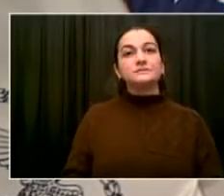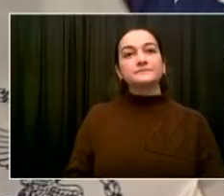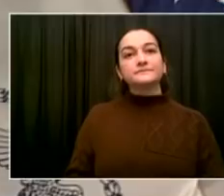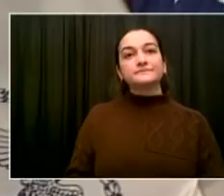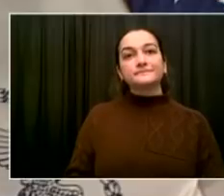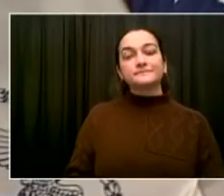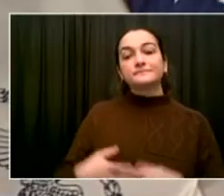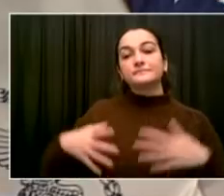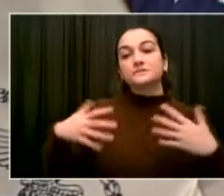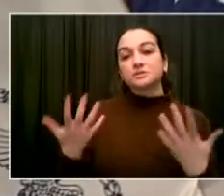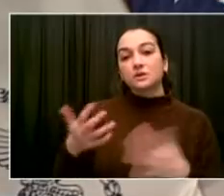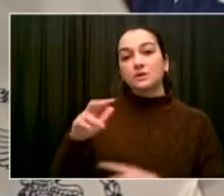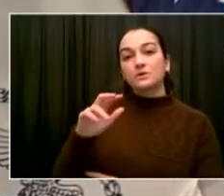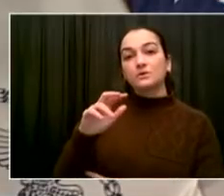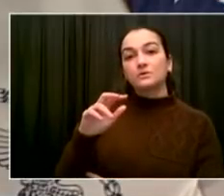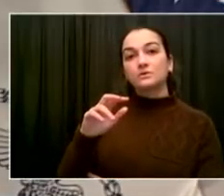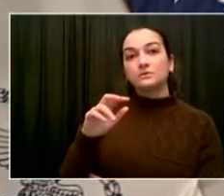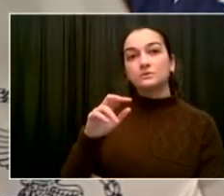contractor-run sites?